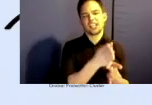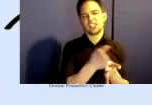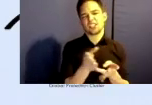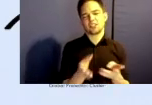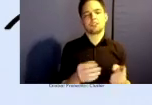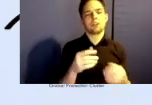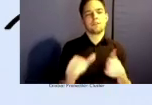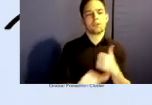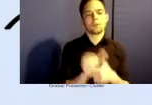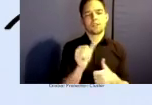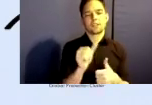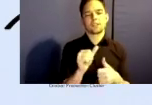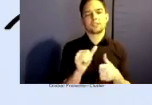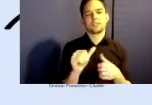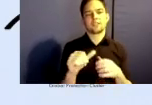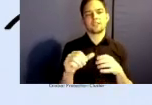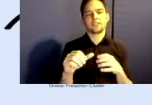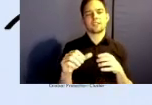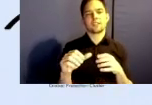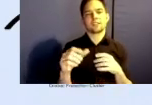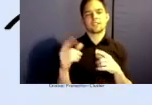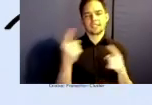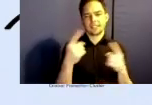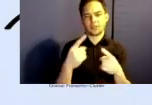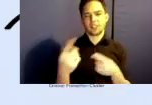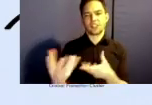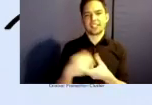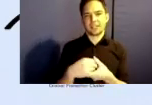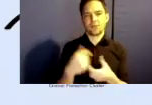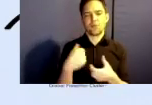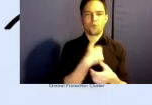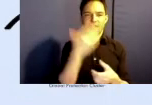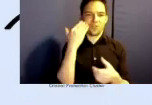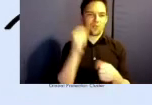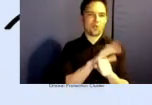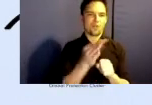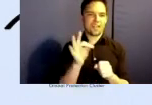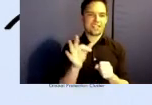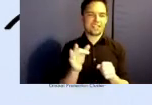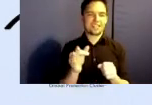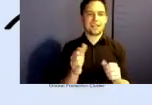and community engagement, we know that the COVID-19 pandemic has fostered the